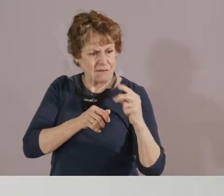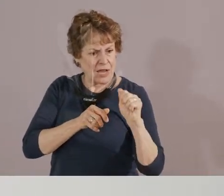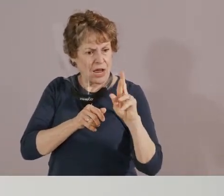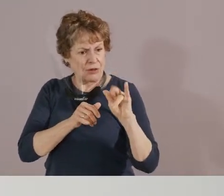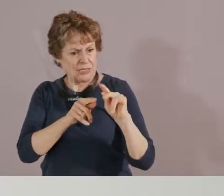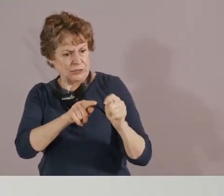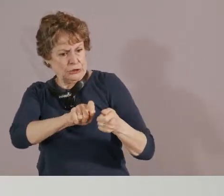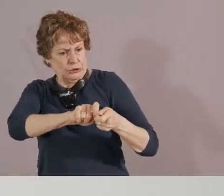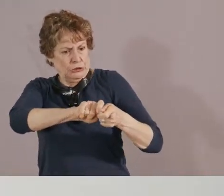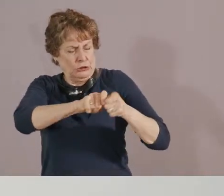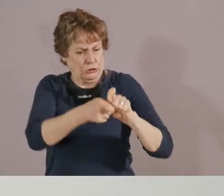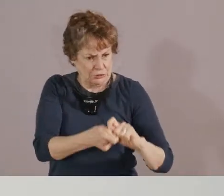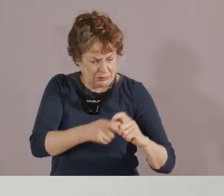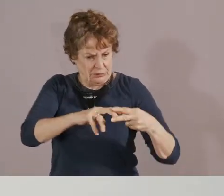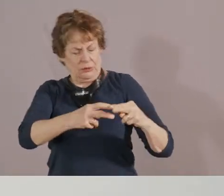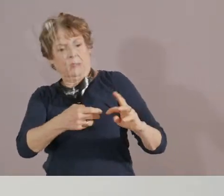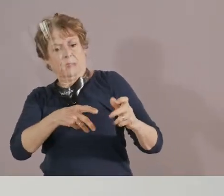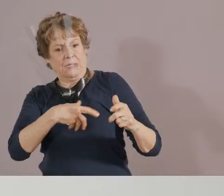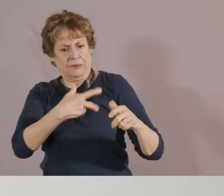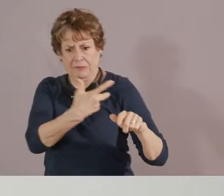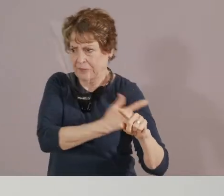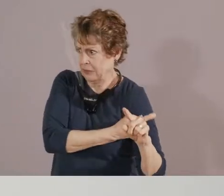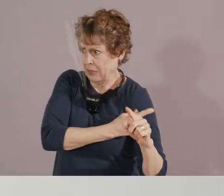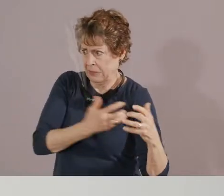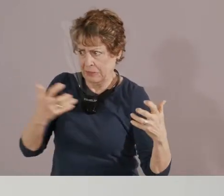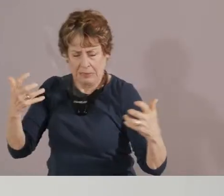reinfection and the way that it's transmitted and all of that.